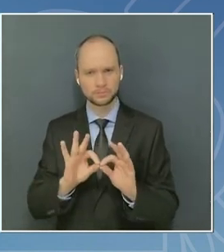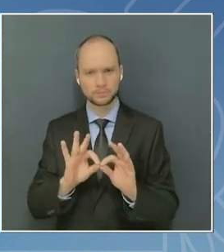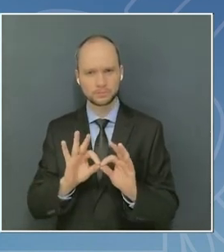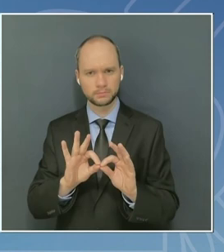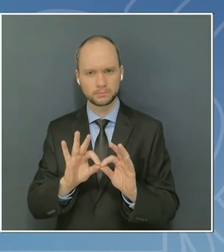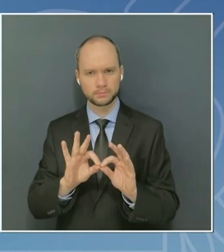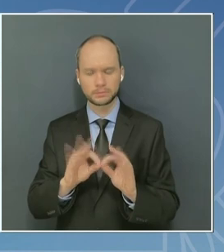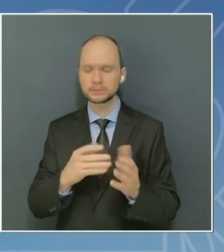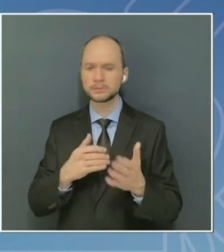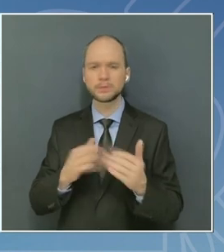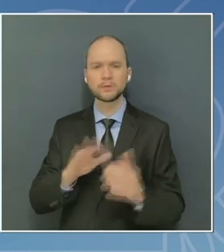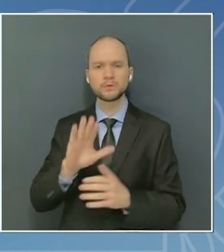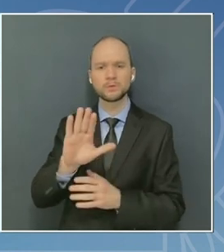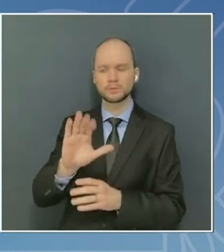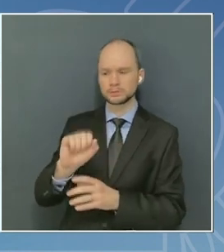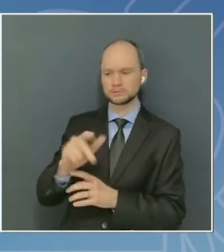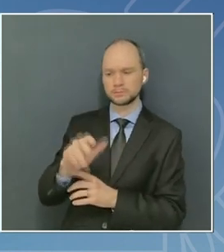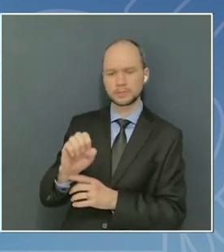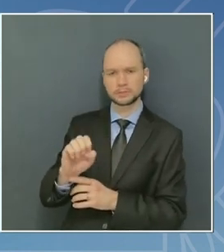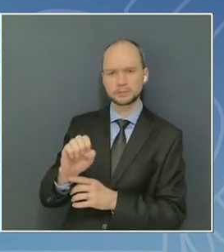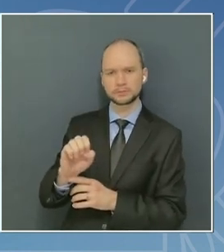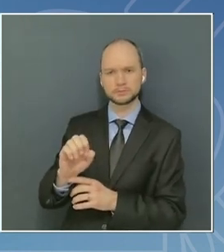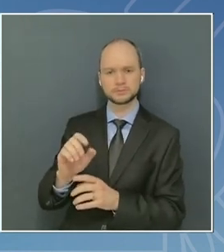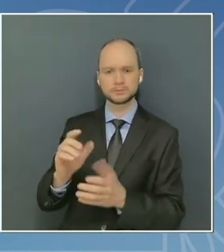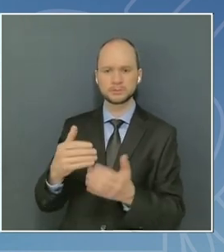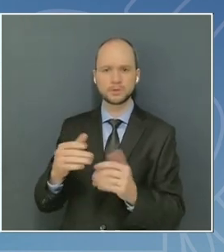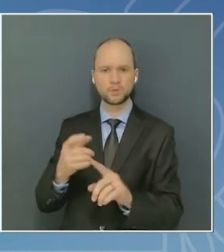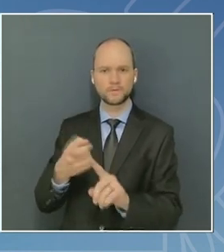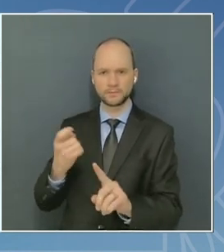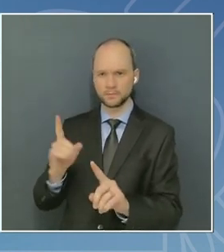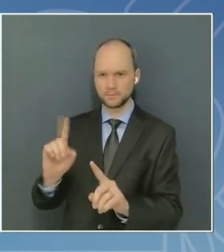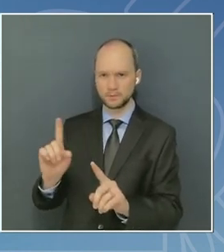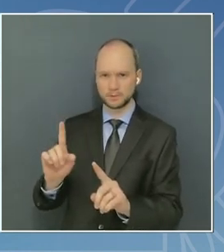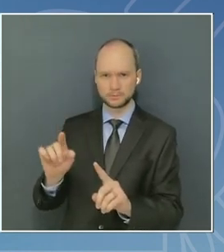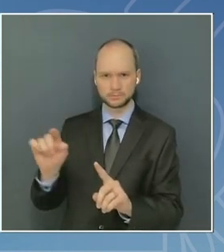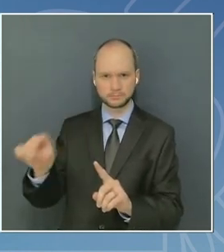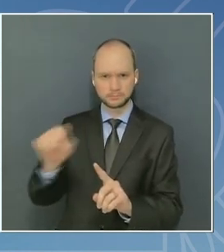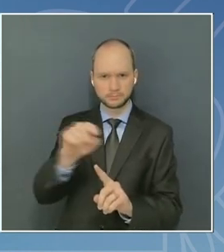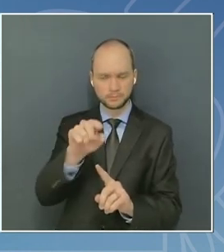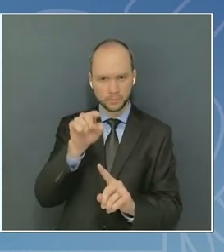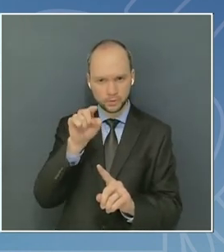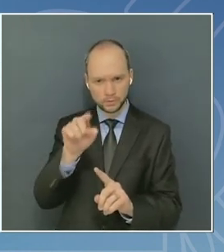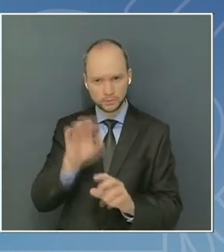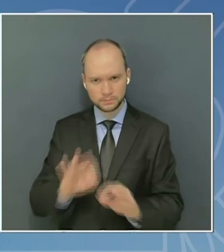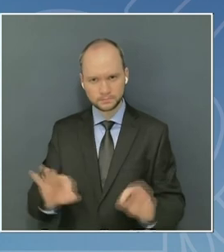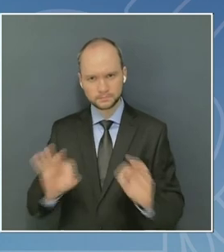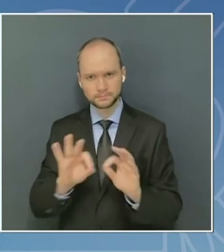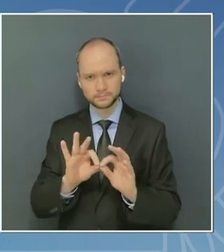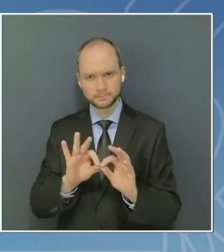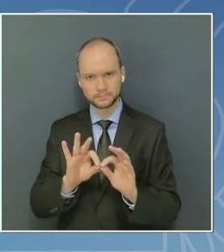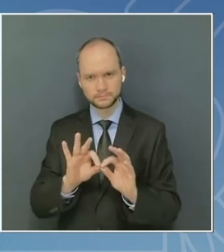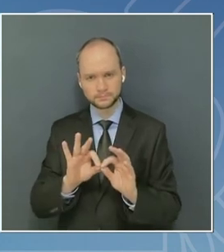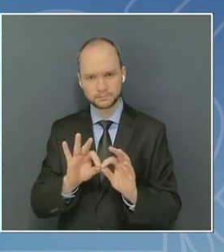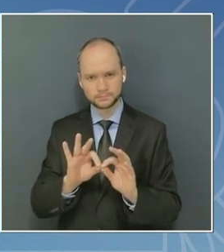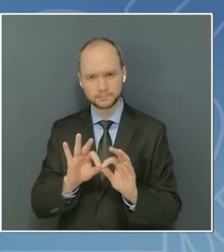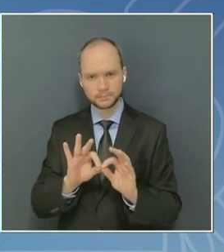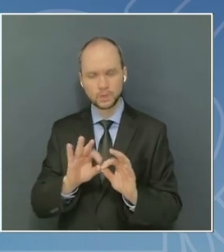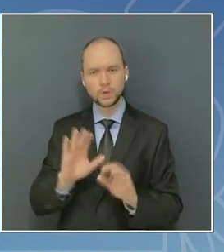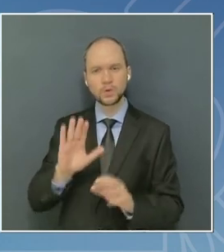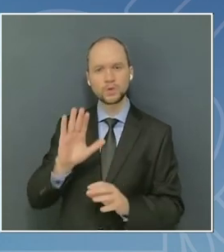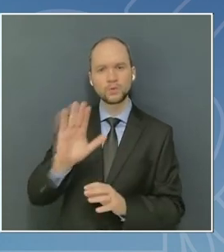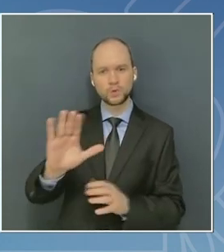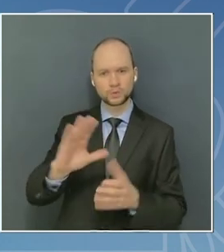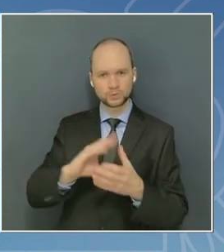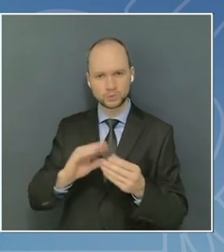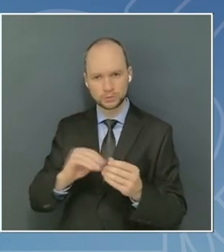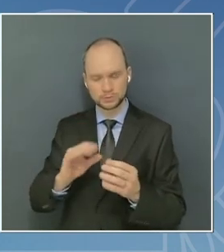wherever you're calling in from, you matter, and that you deserve to be seen. Your stories